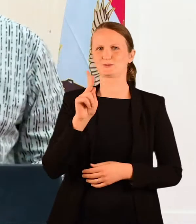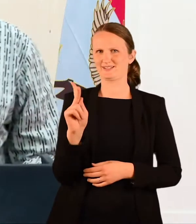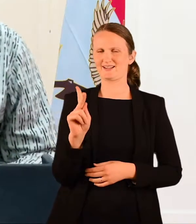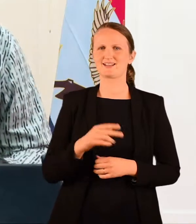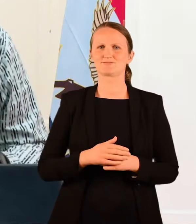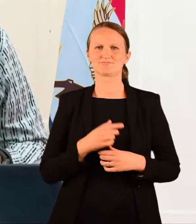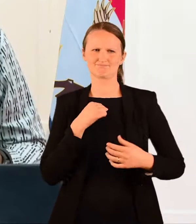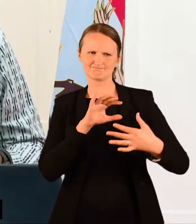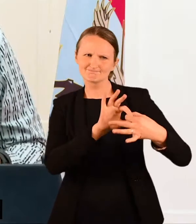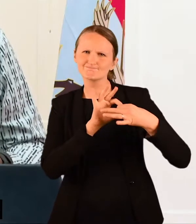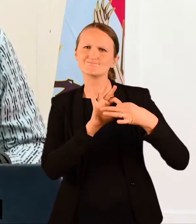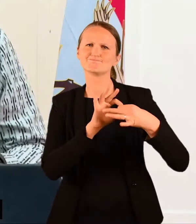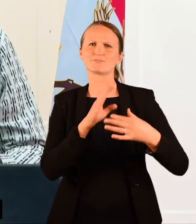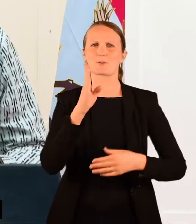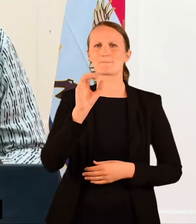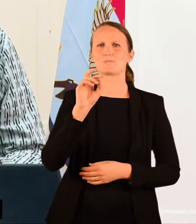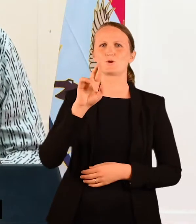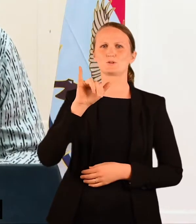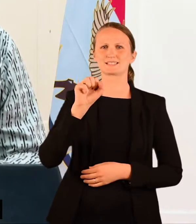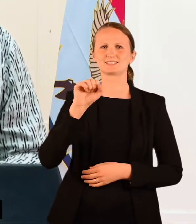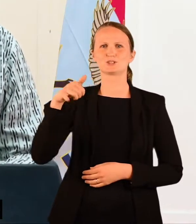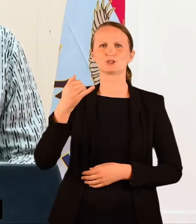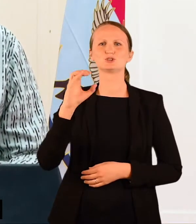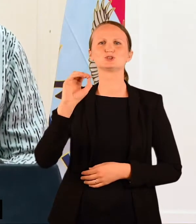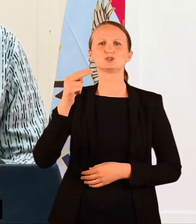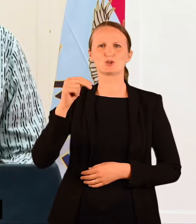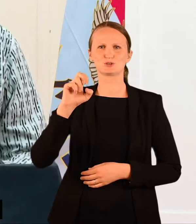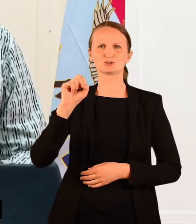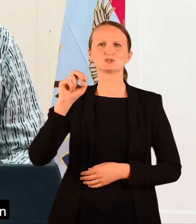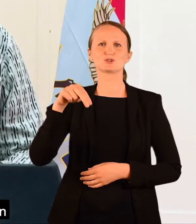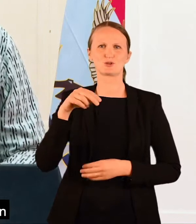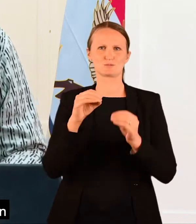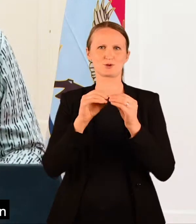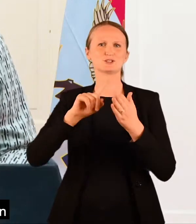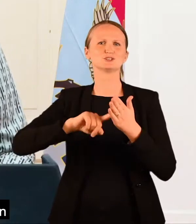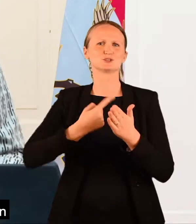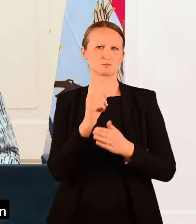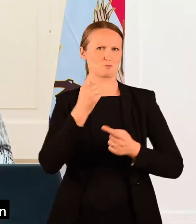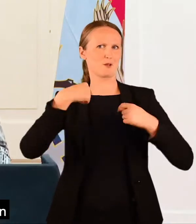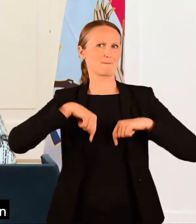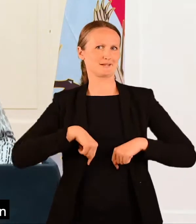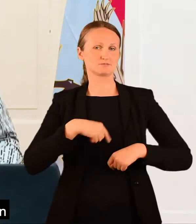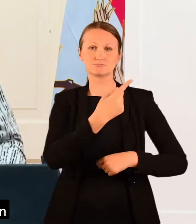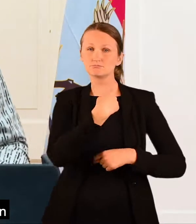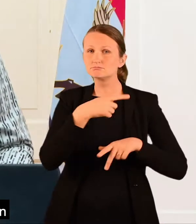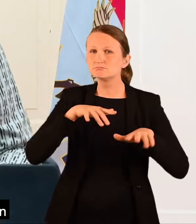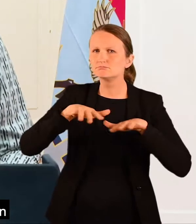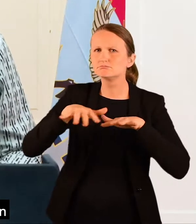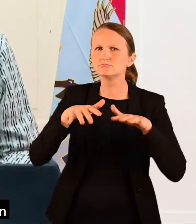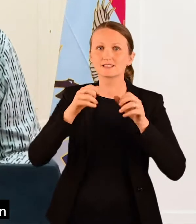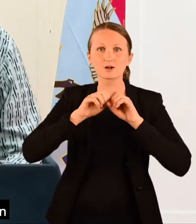Kingdom. And I'm pleased to join Prime Minister Boris Johnson in launching a campaign